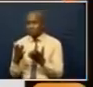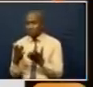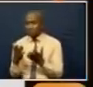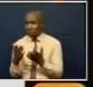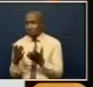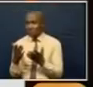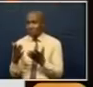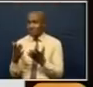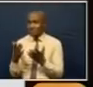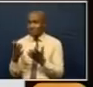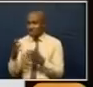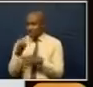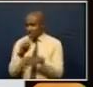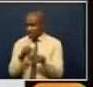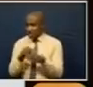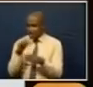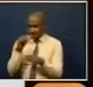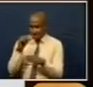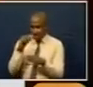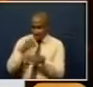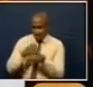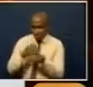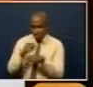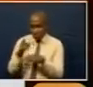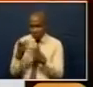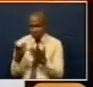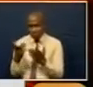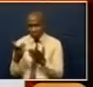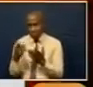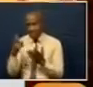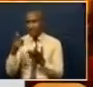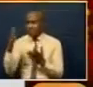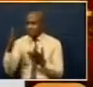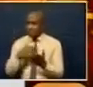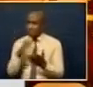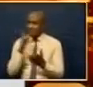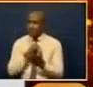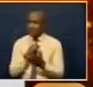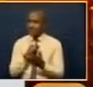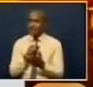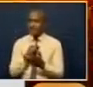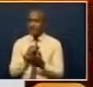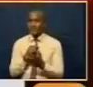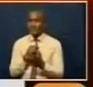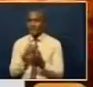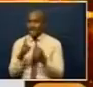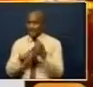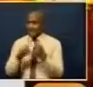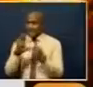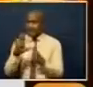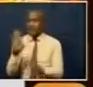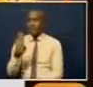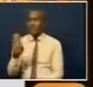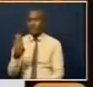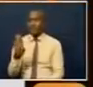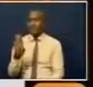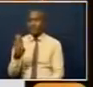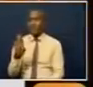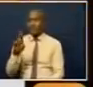national government institutions that owe us money in Nairobi. And he wrote back last week, and it's 65 billion shillings, you know, of